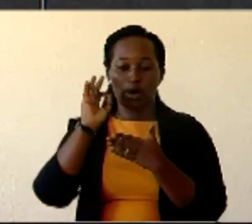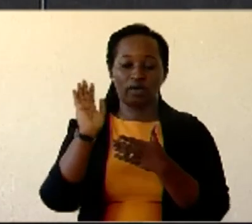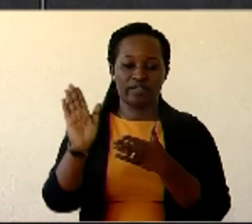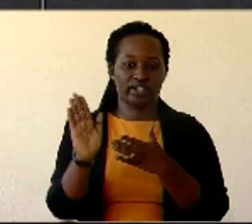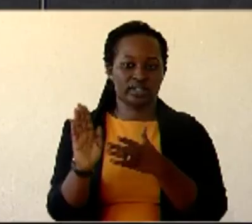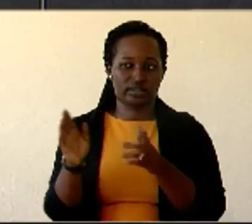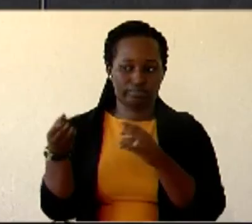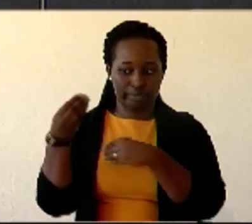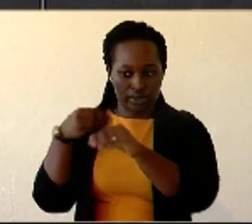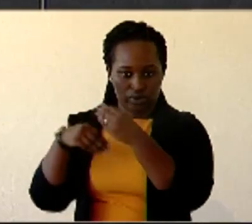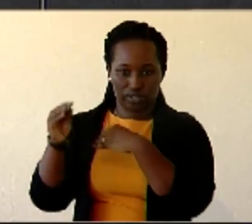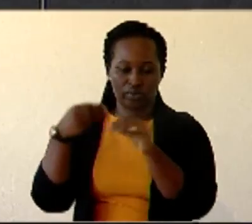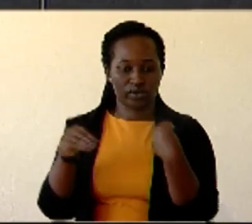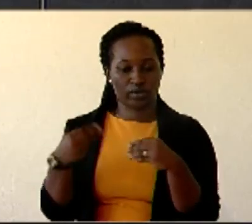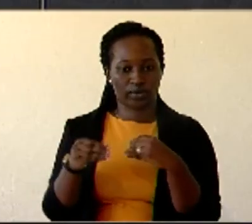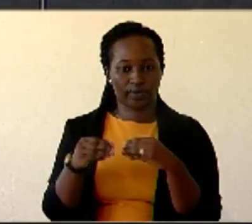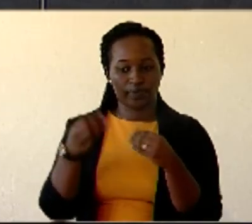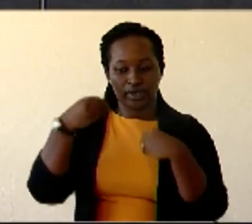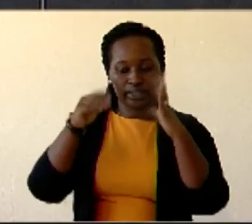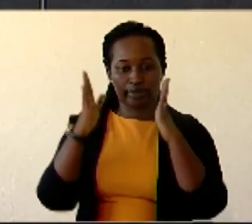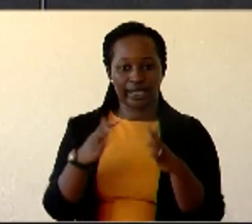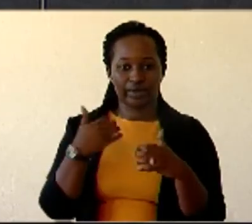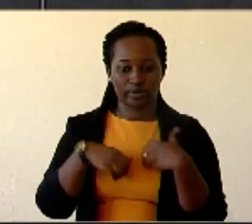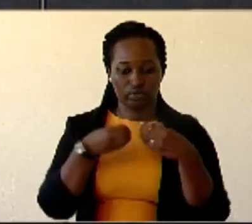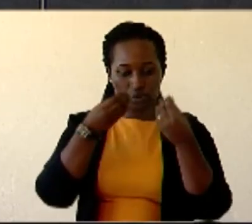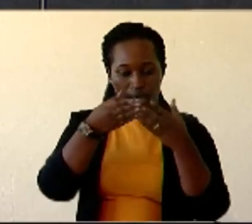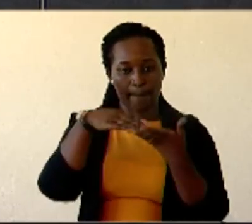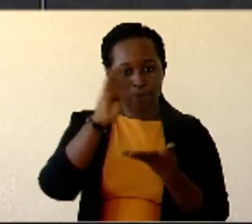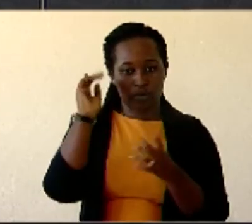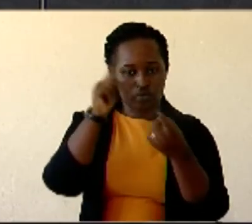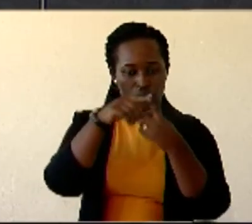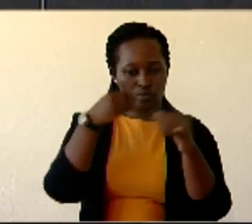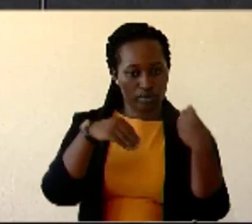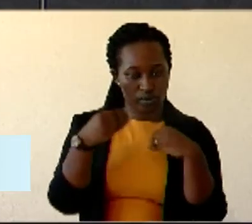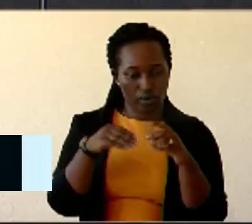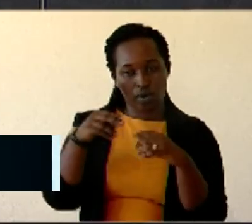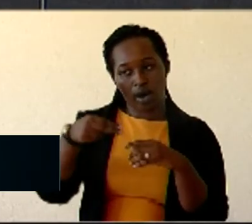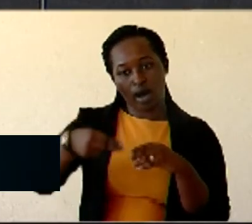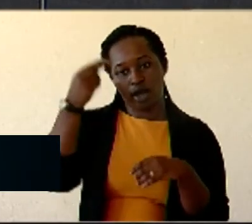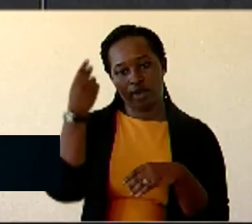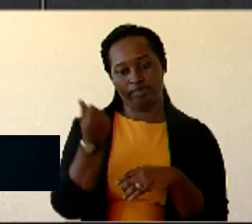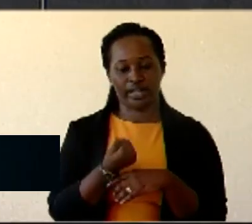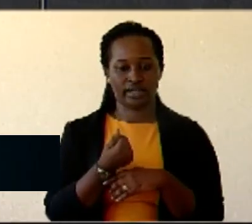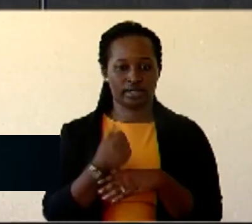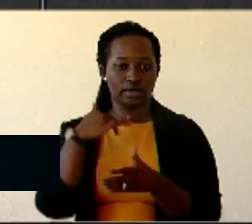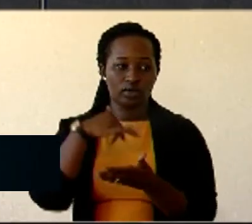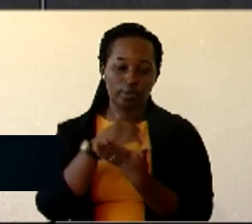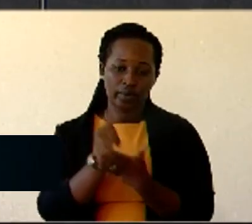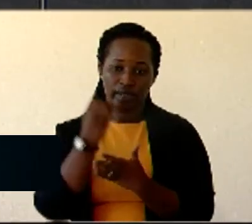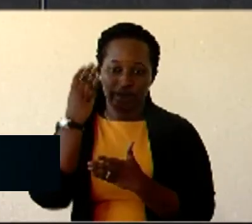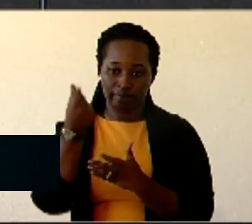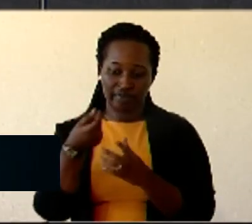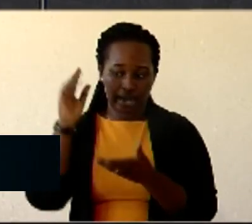taken to the market. Suppliers are willing to supply more to the market at a higher price than at the raw market. Because if the